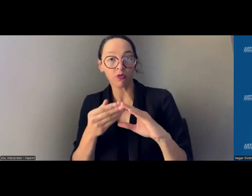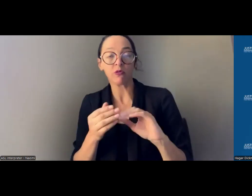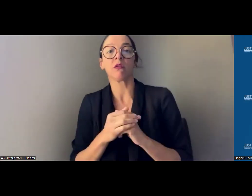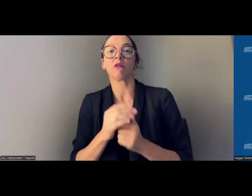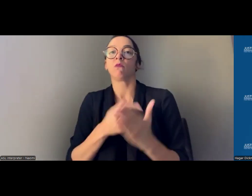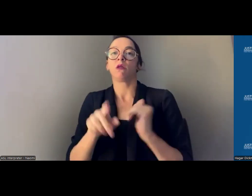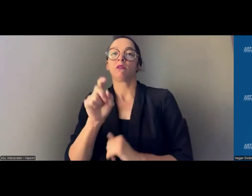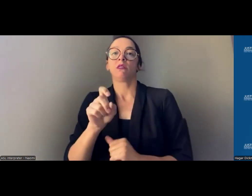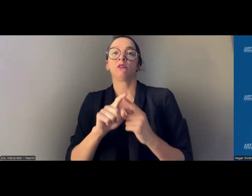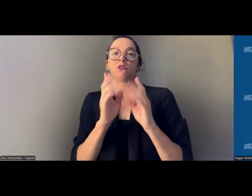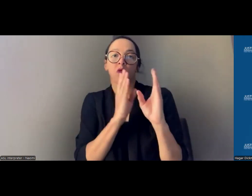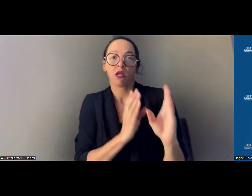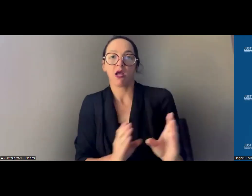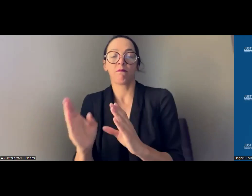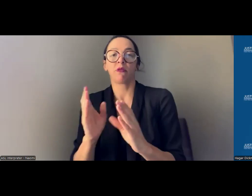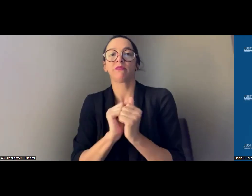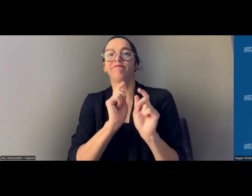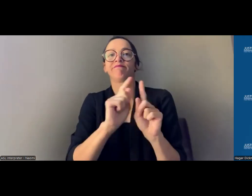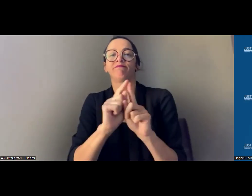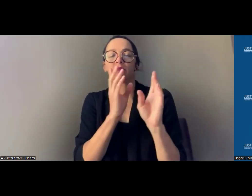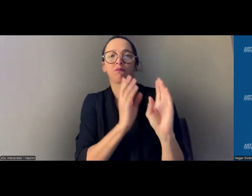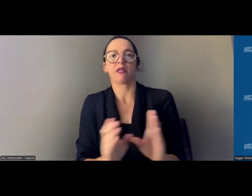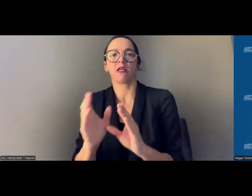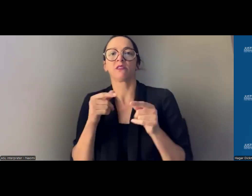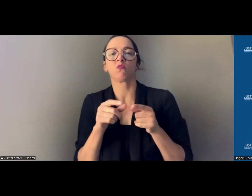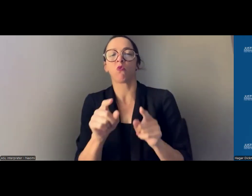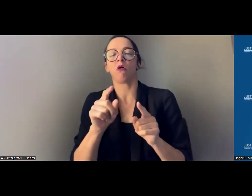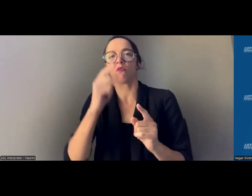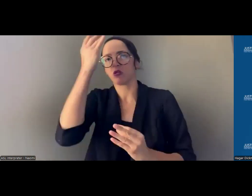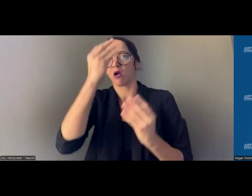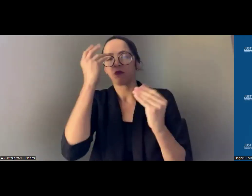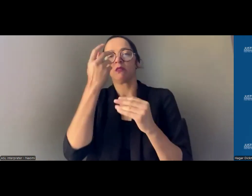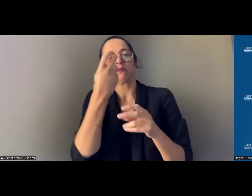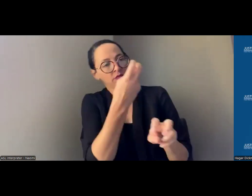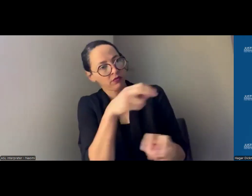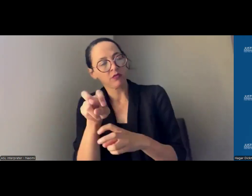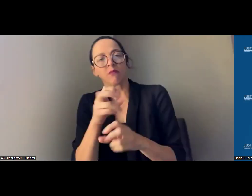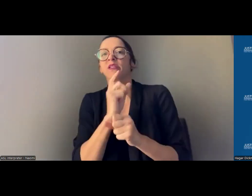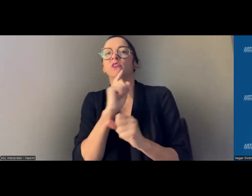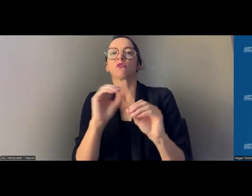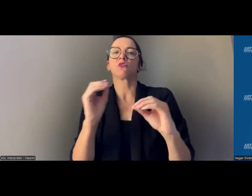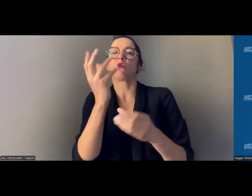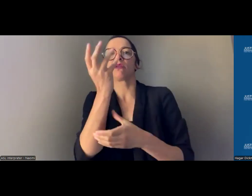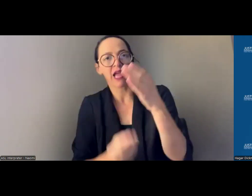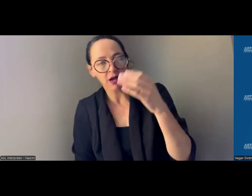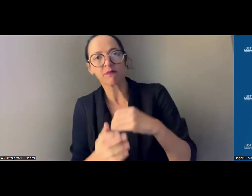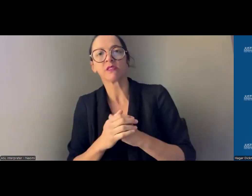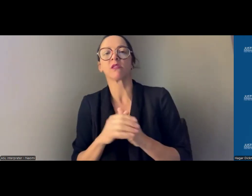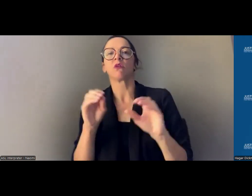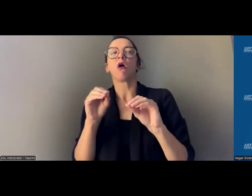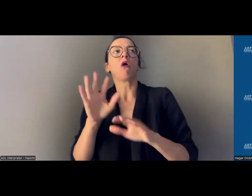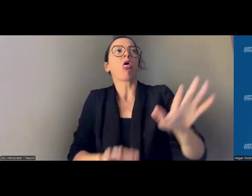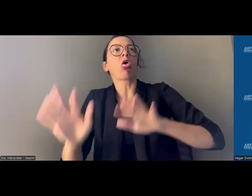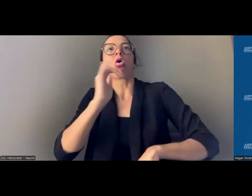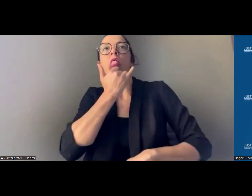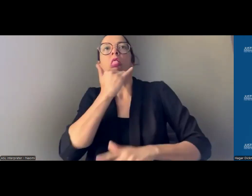any transition can be contemplated, to make sure that there are no gaps and no dropped balls in that transition, and that people don't lose service that are